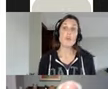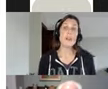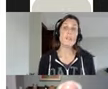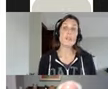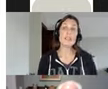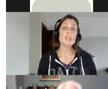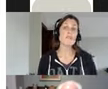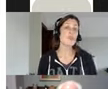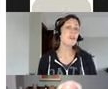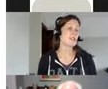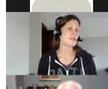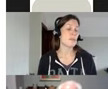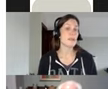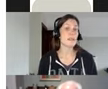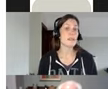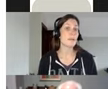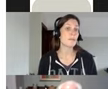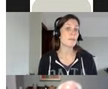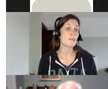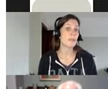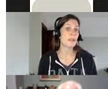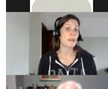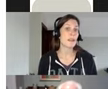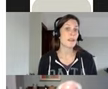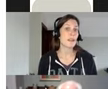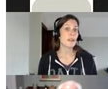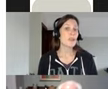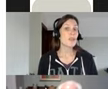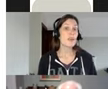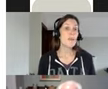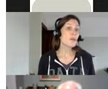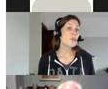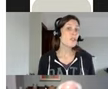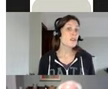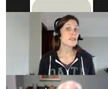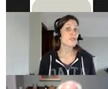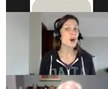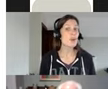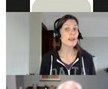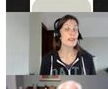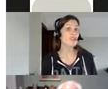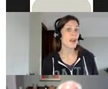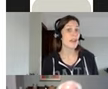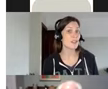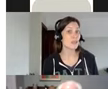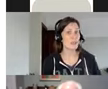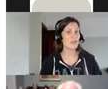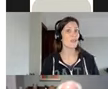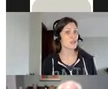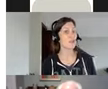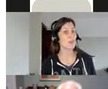there are quite a few places for noise to creep into the system. So now I'm going to move to this totally